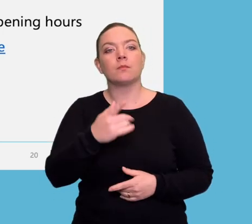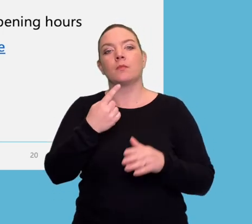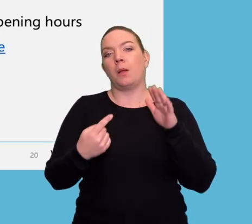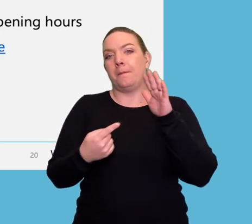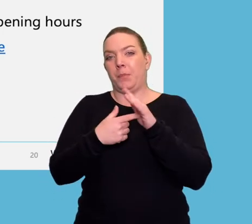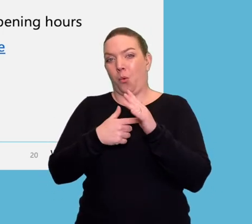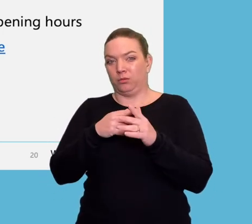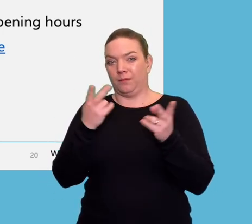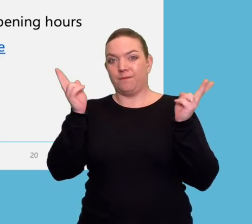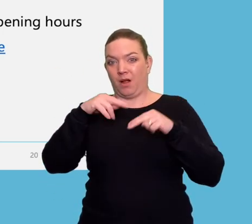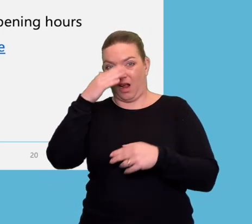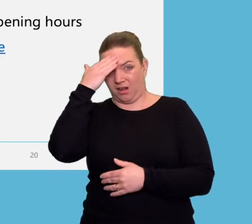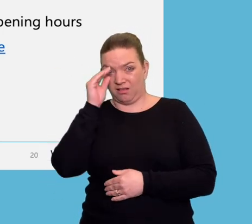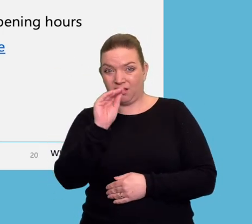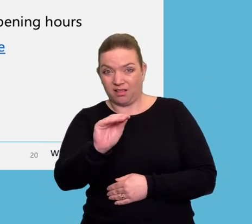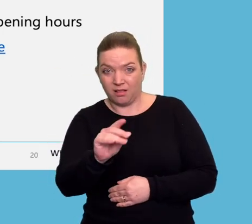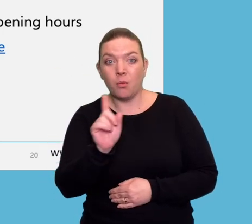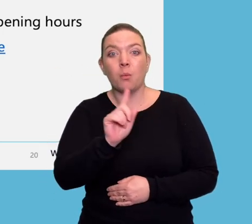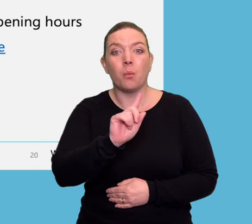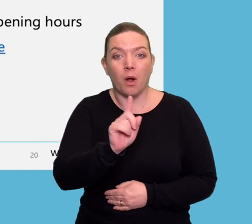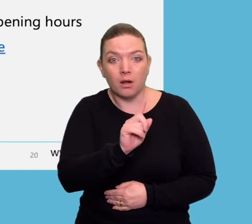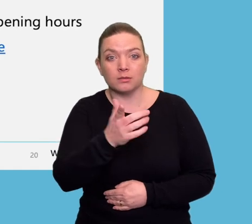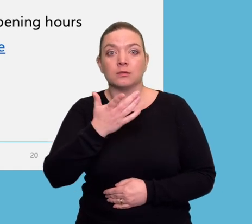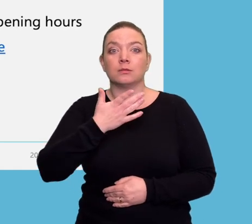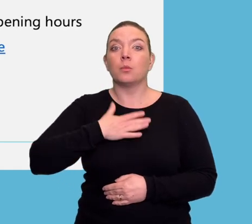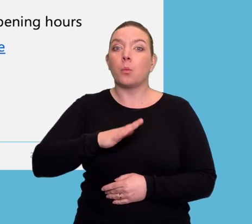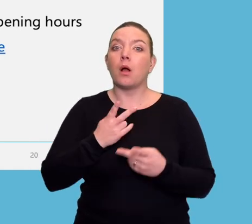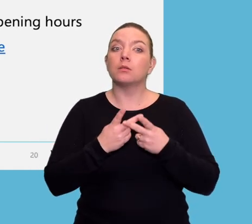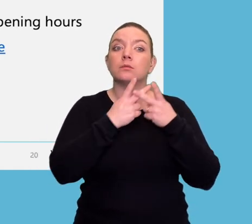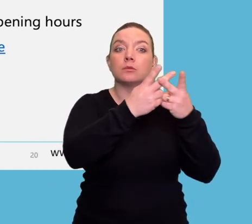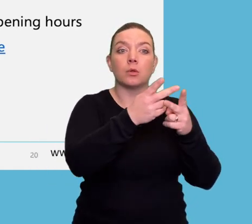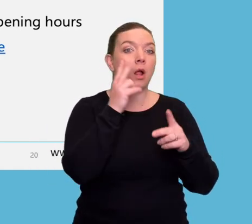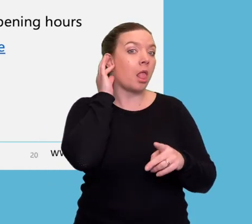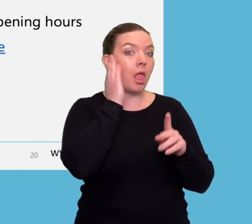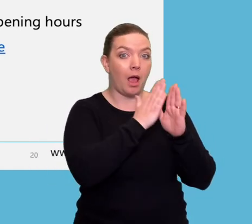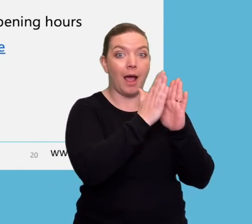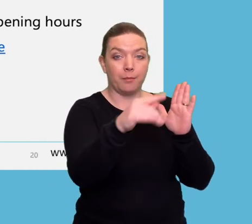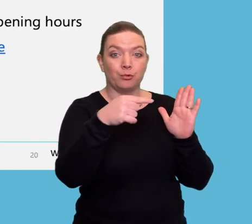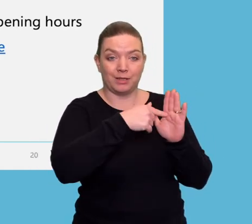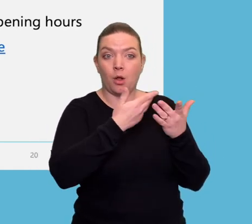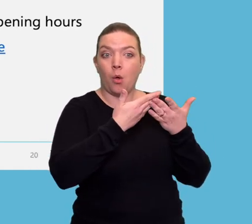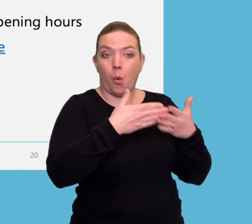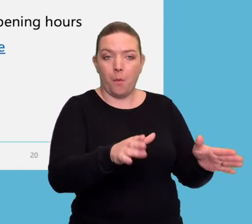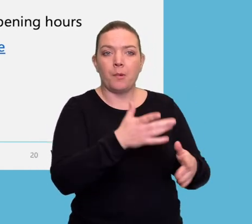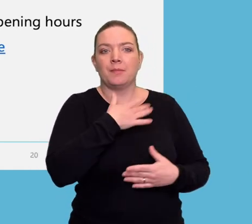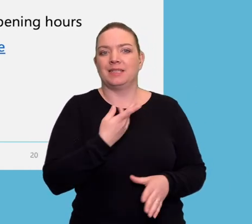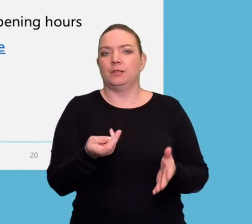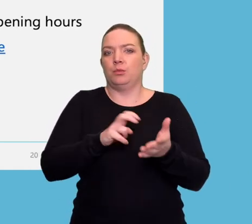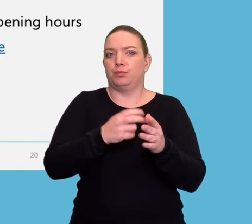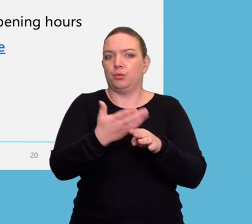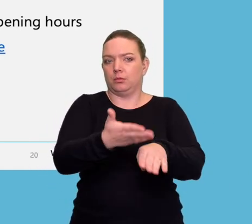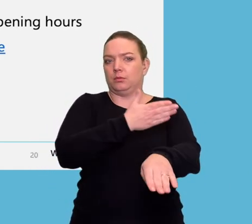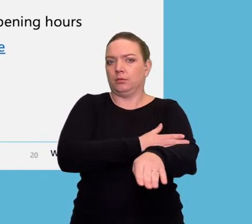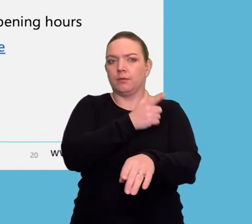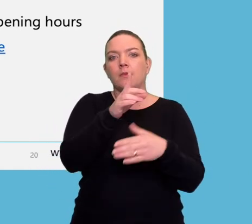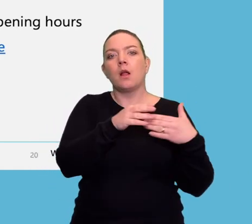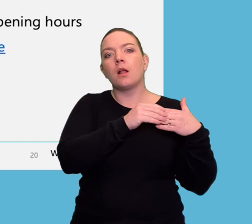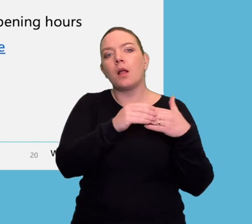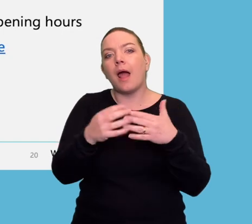you would like to visit the library, it is open, but you will have to book your place in advance. And for guidance on how to do so